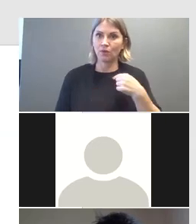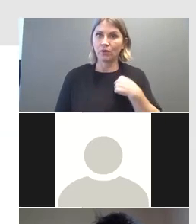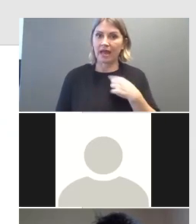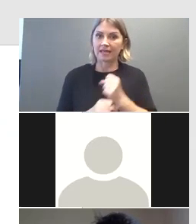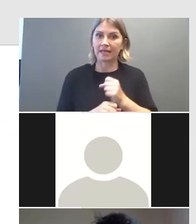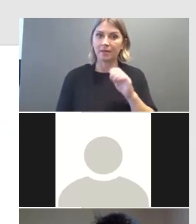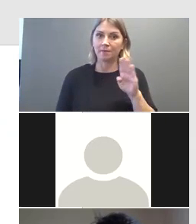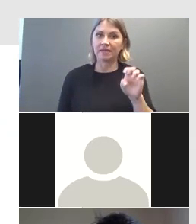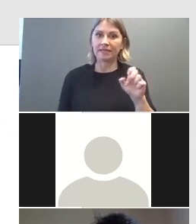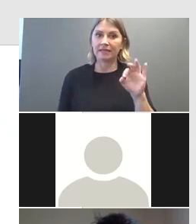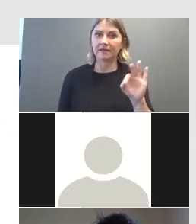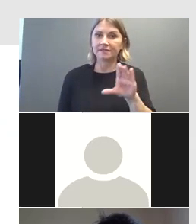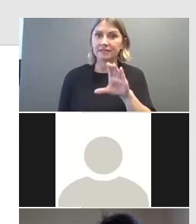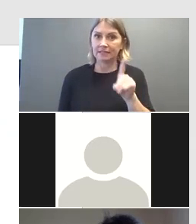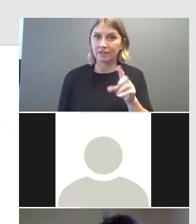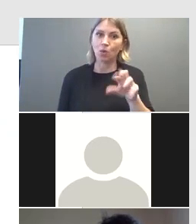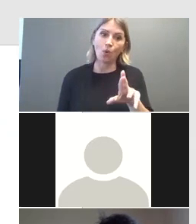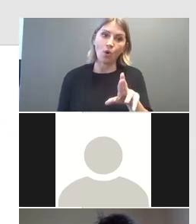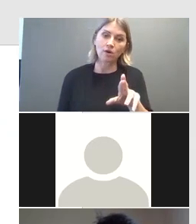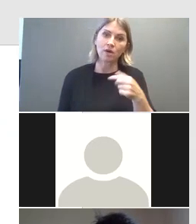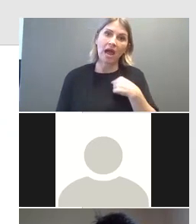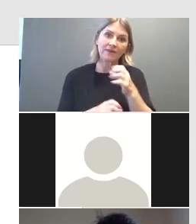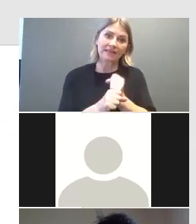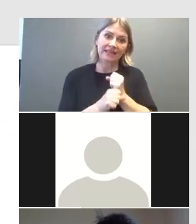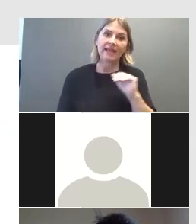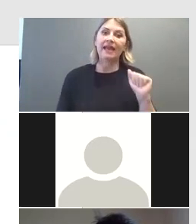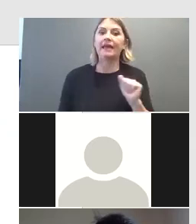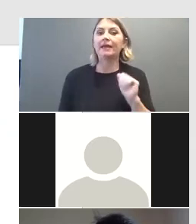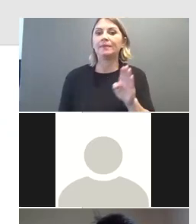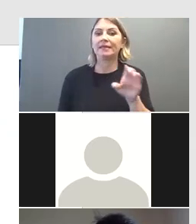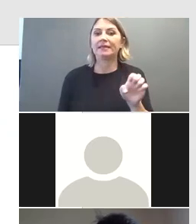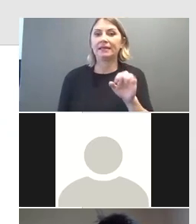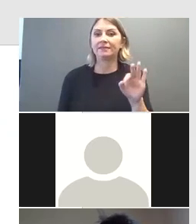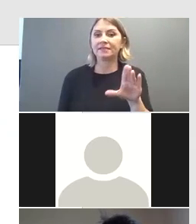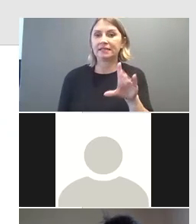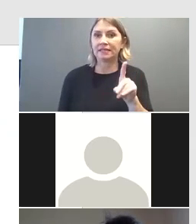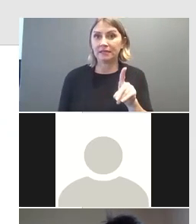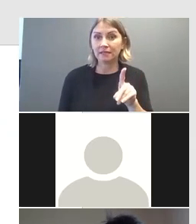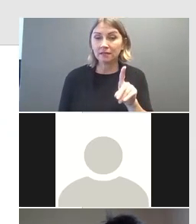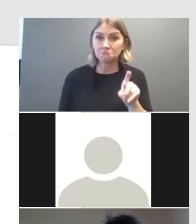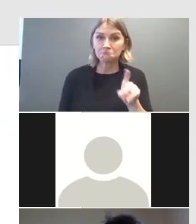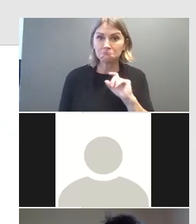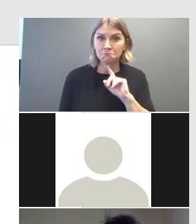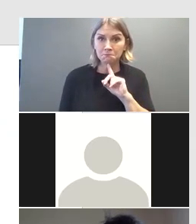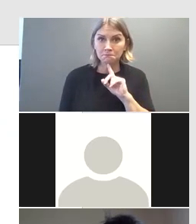B, E, F, C, D, or would I get A, B, E, F, C, D?